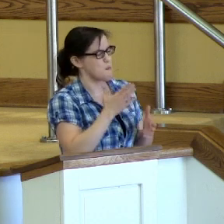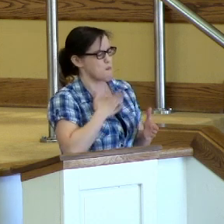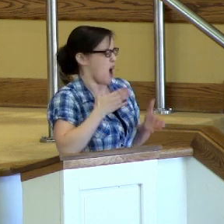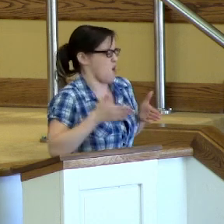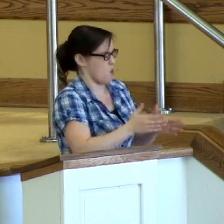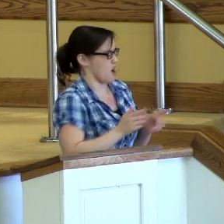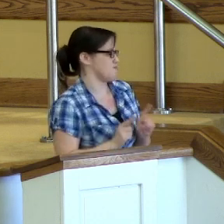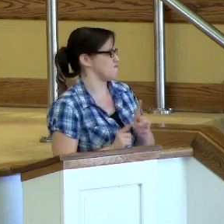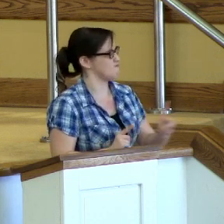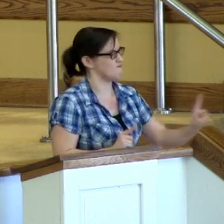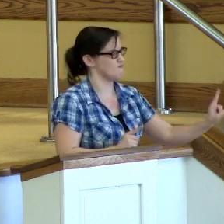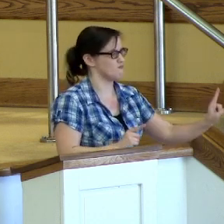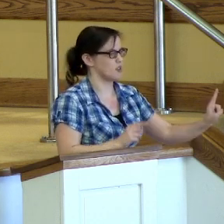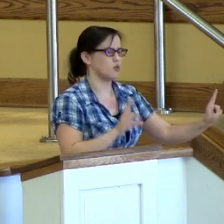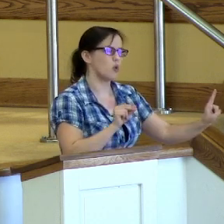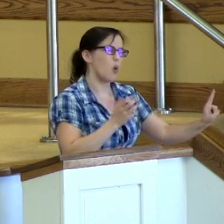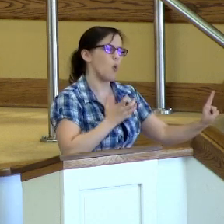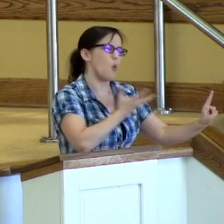So